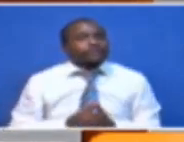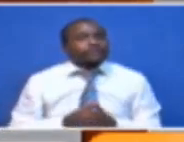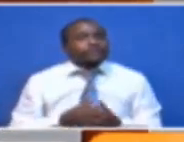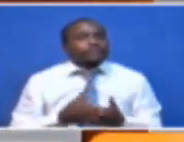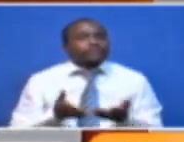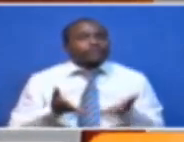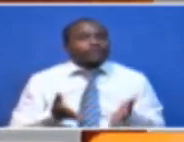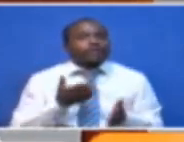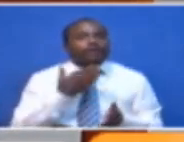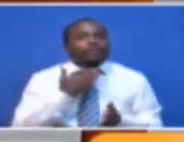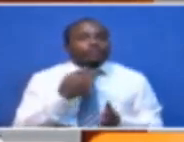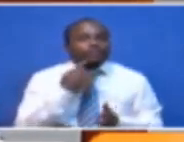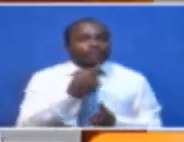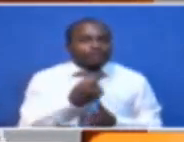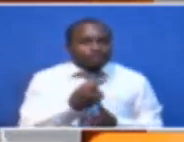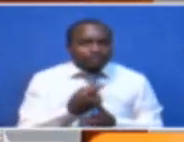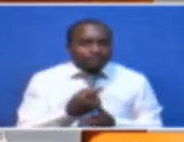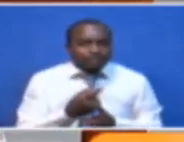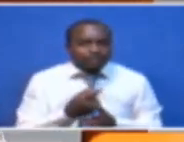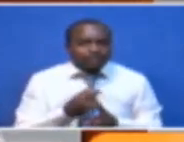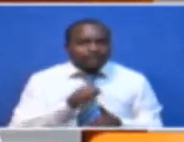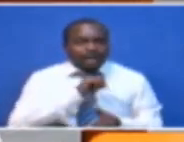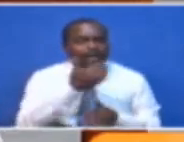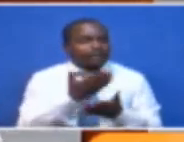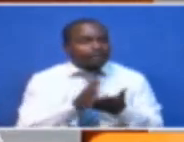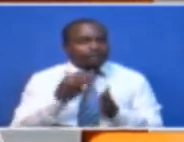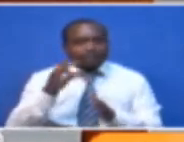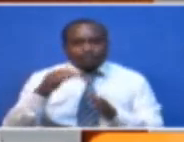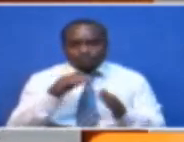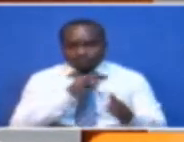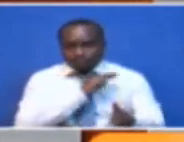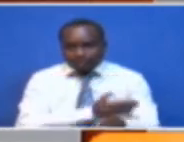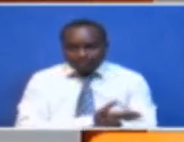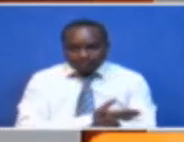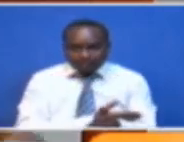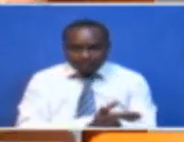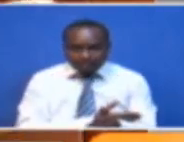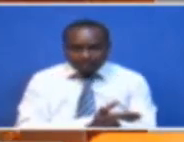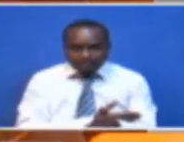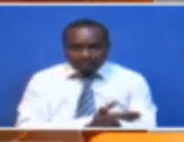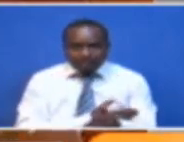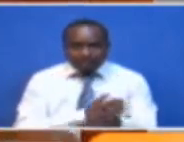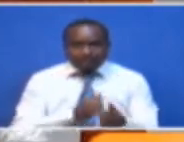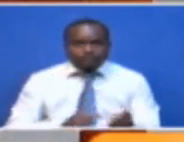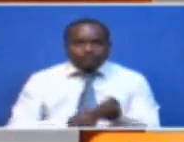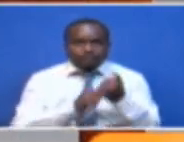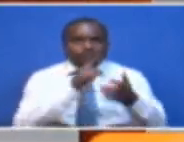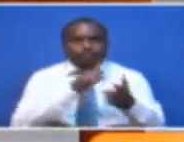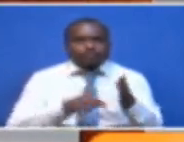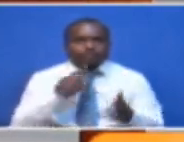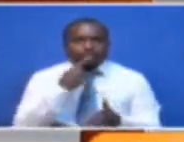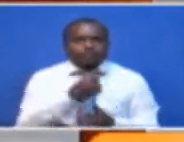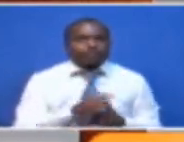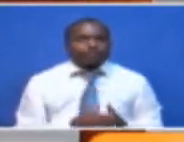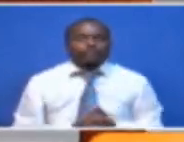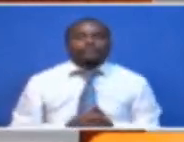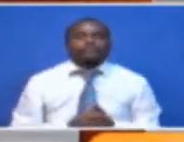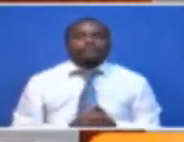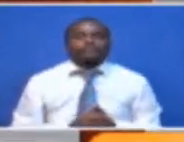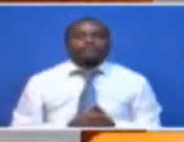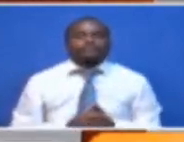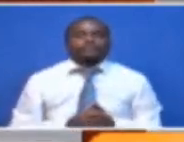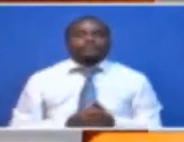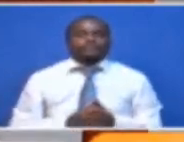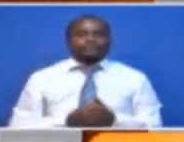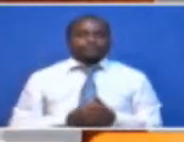you another aspect of power to give impetus to what I've just told you. Go on. When